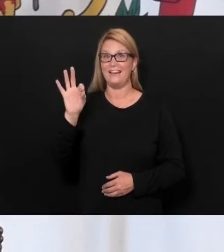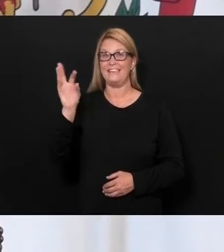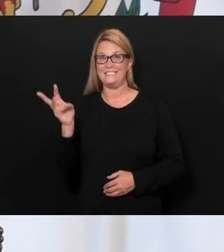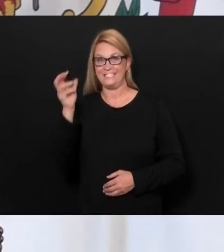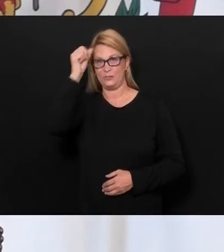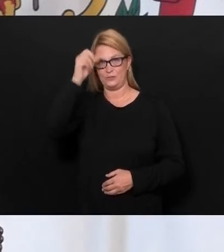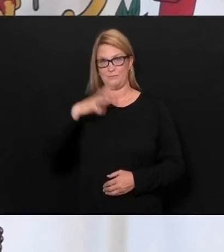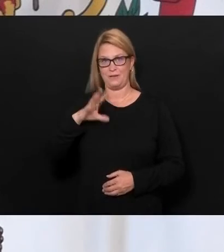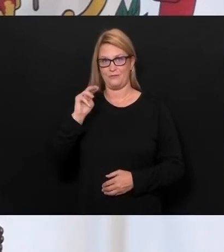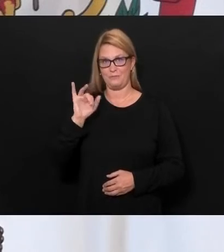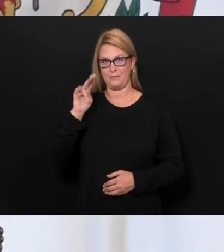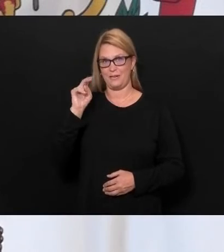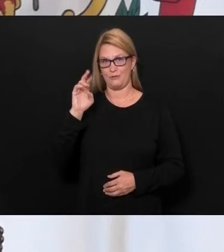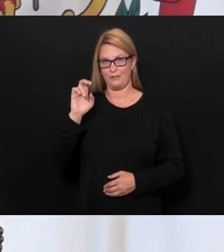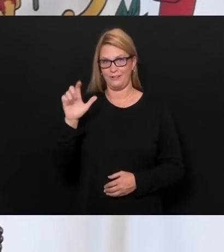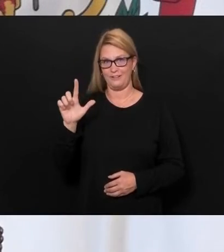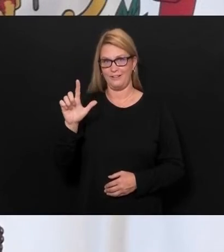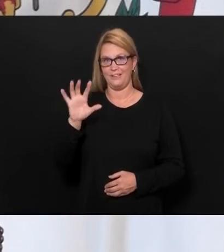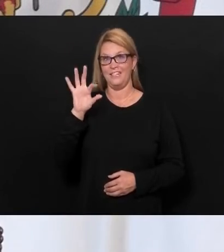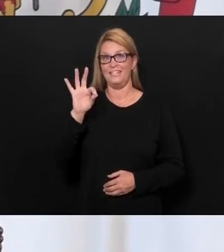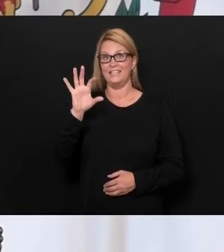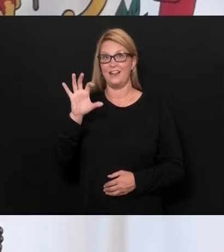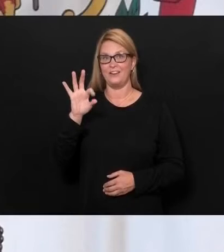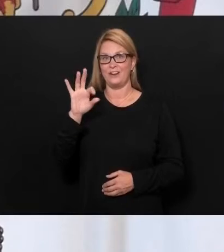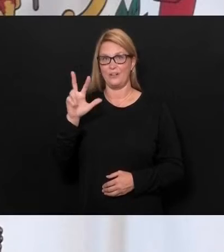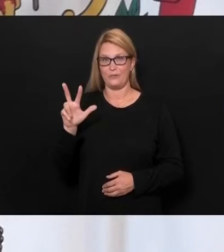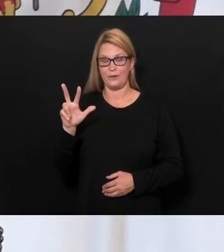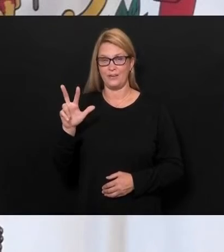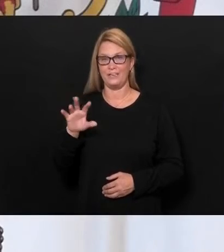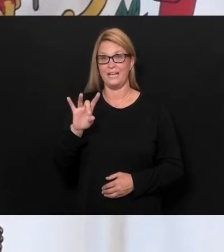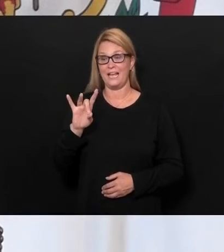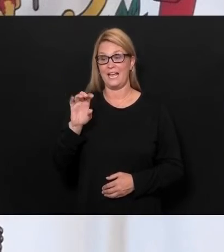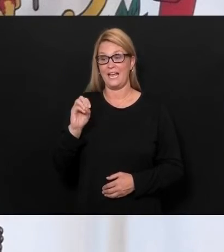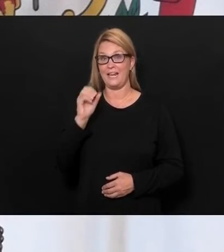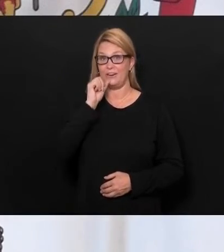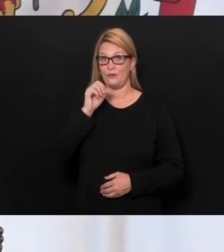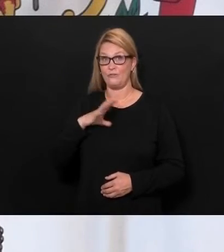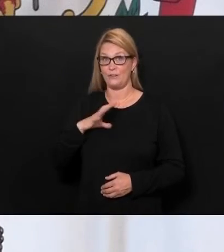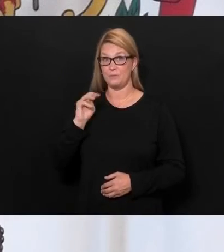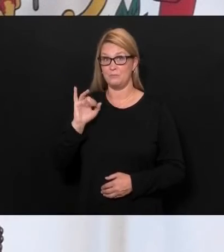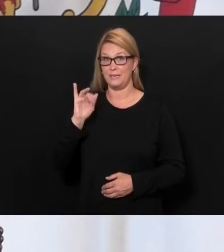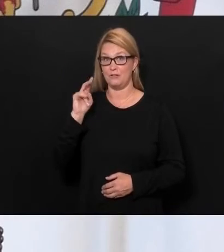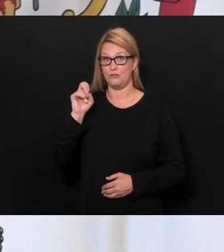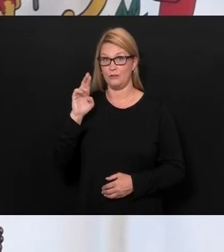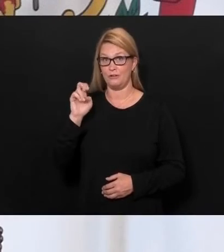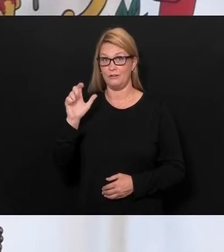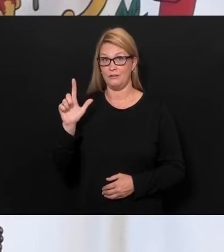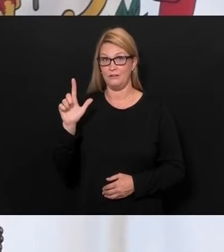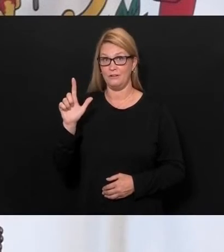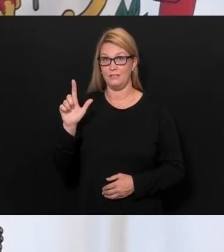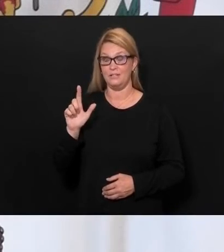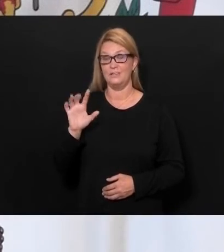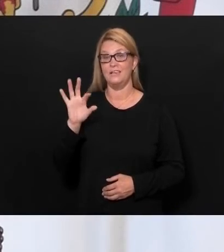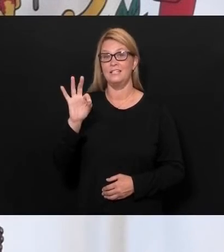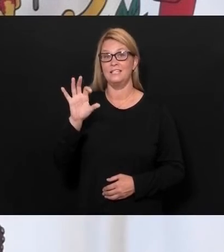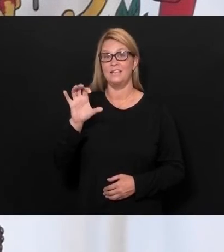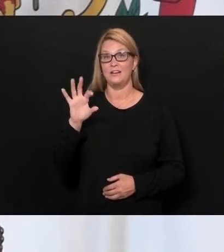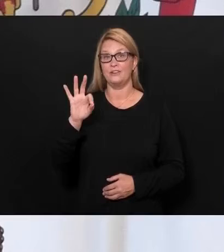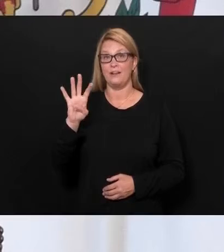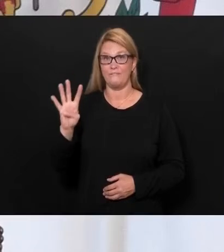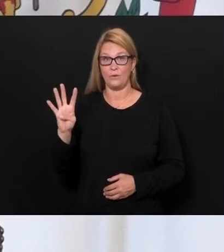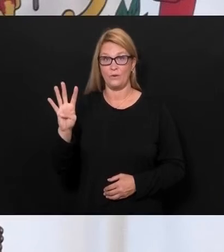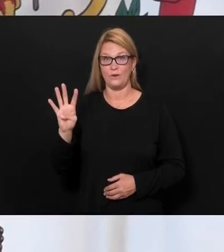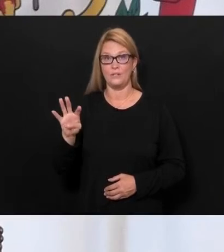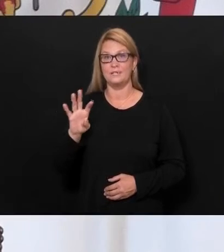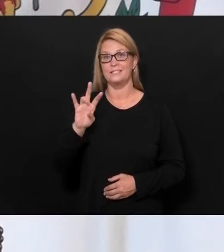Mineral County. The 993rd death, an 80-year-old female from Mineral County. The 994th